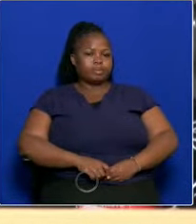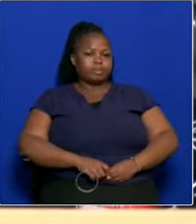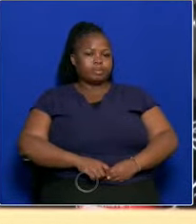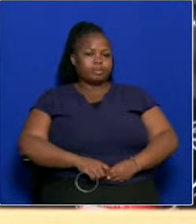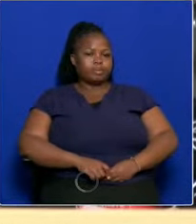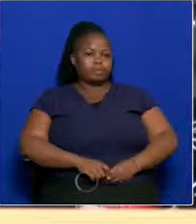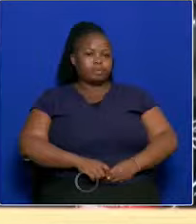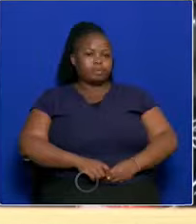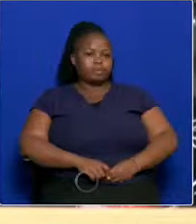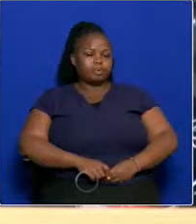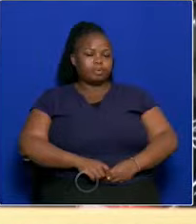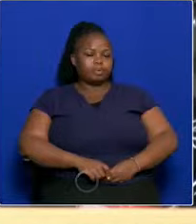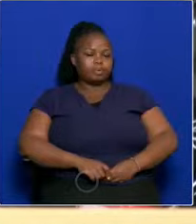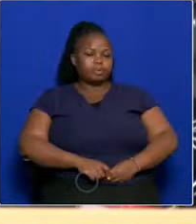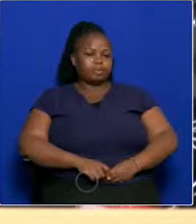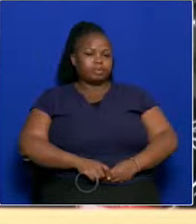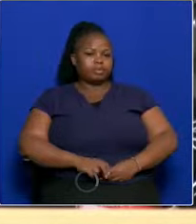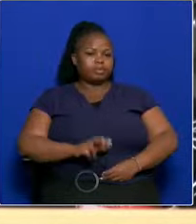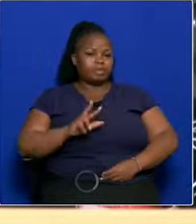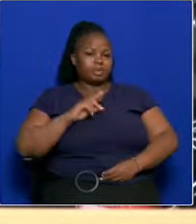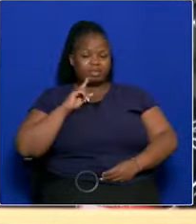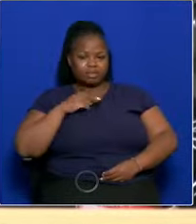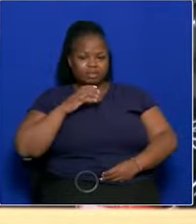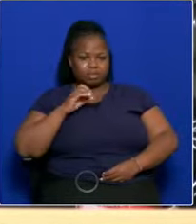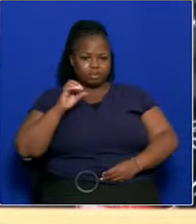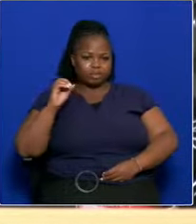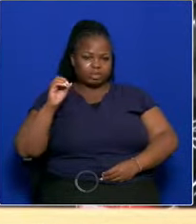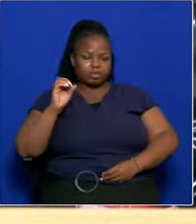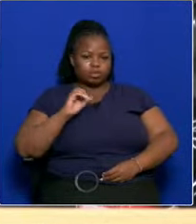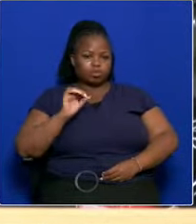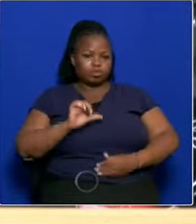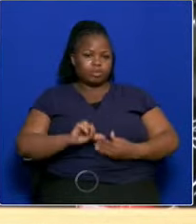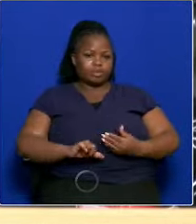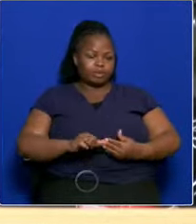Yes, even the 8,000 would be in October.